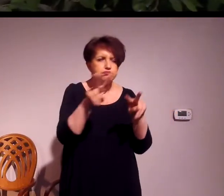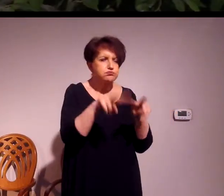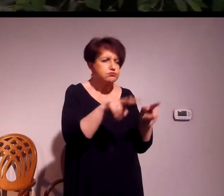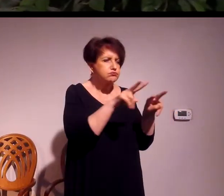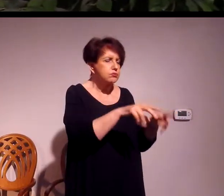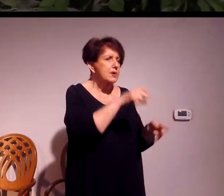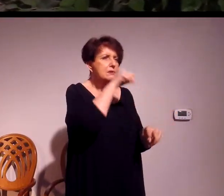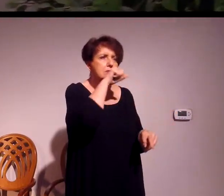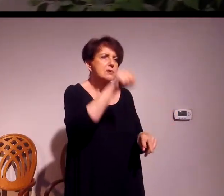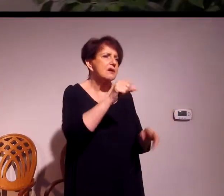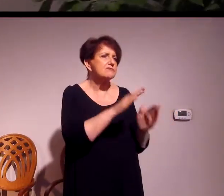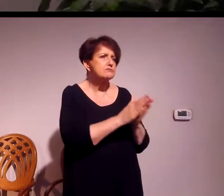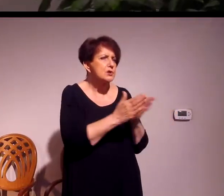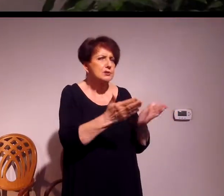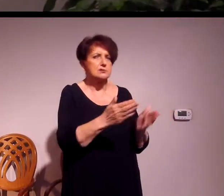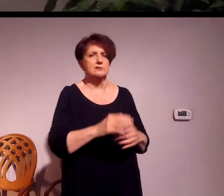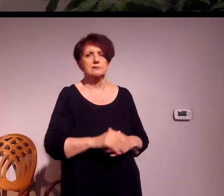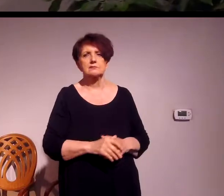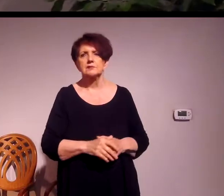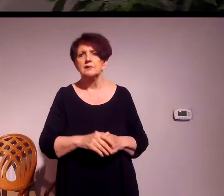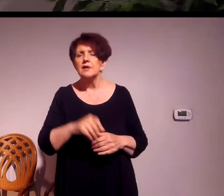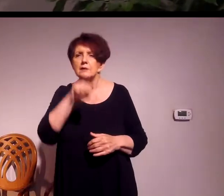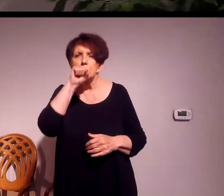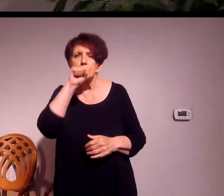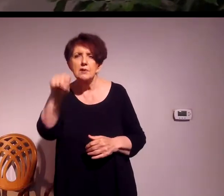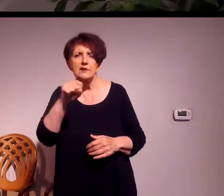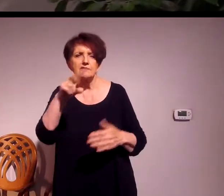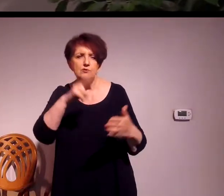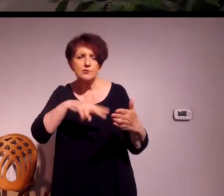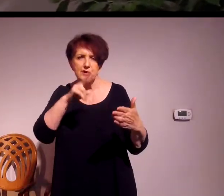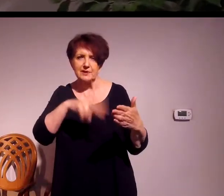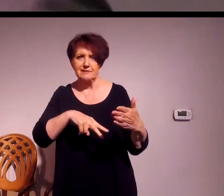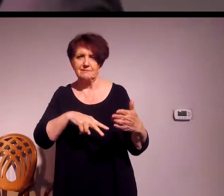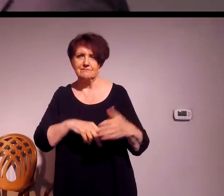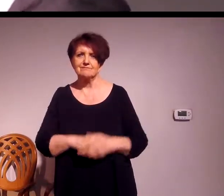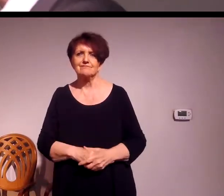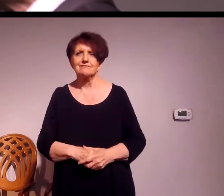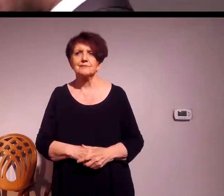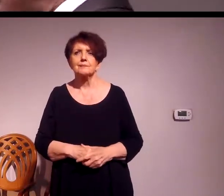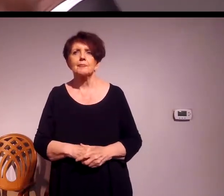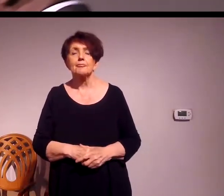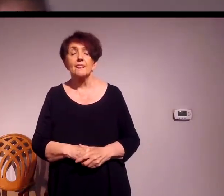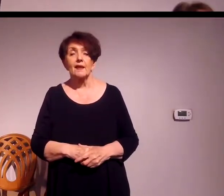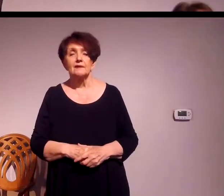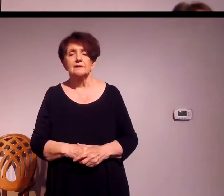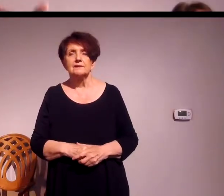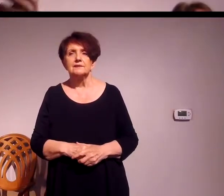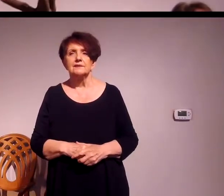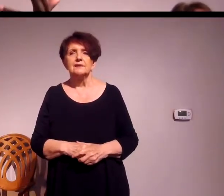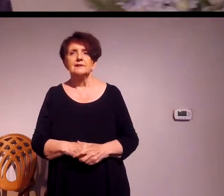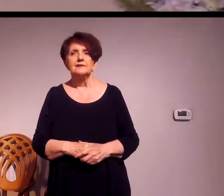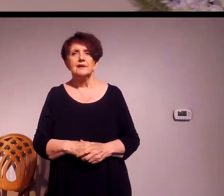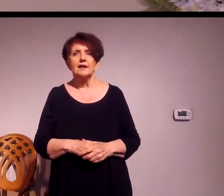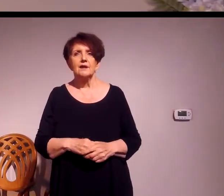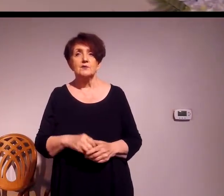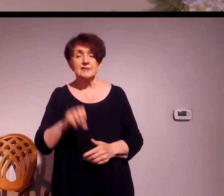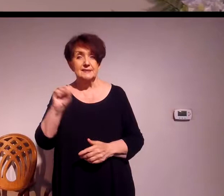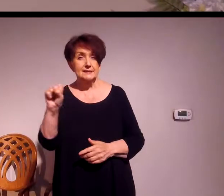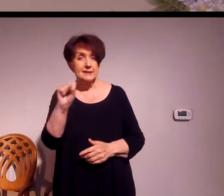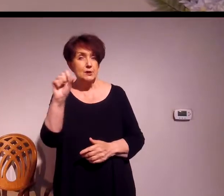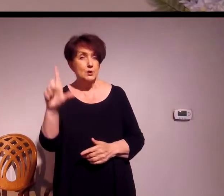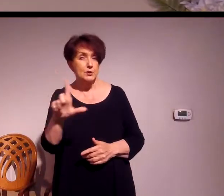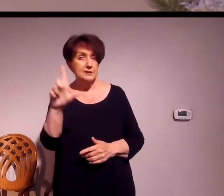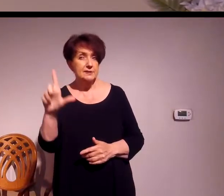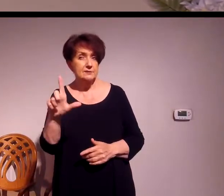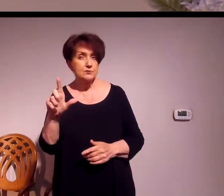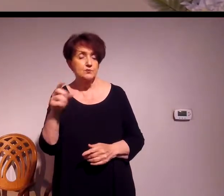I love books, and I love to read. And because of that, I was in St. Louis one time, and